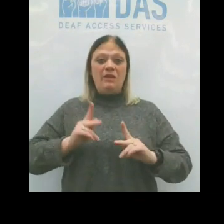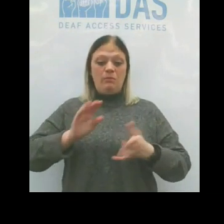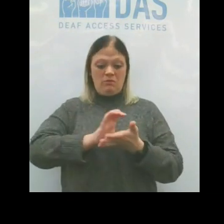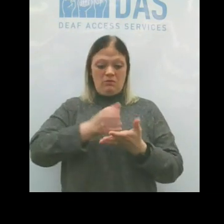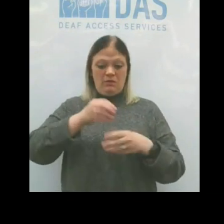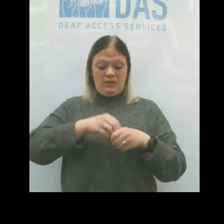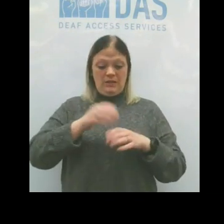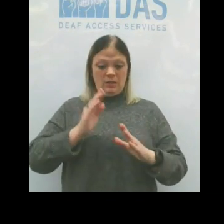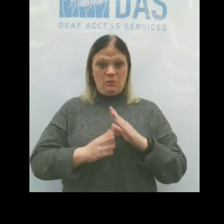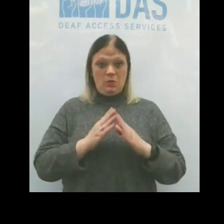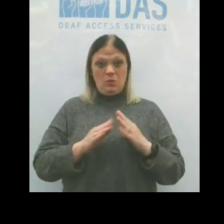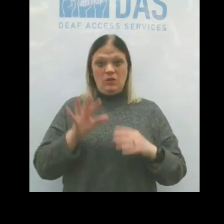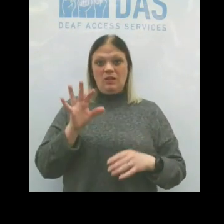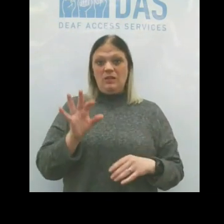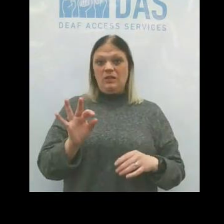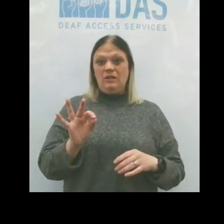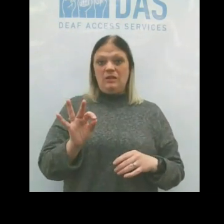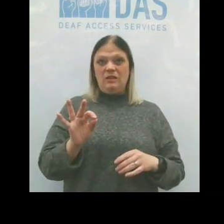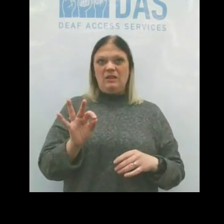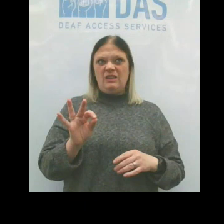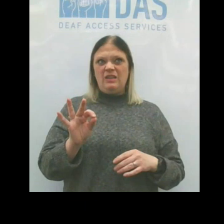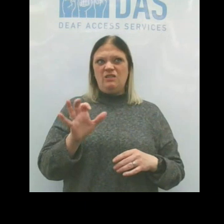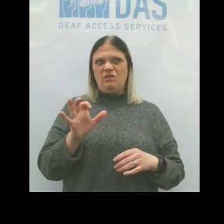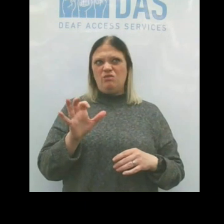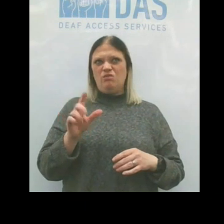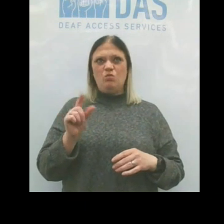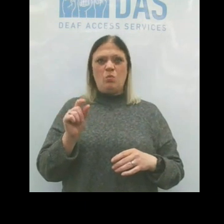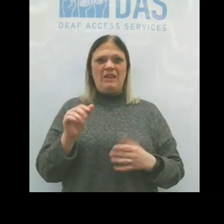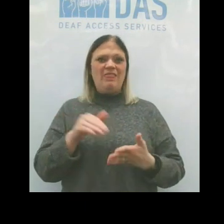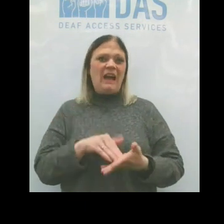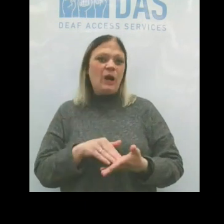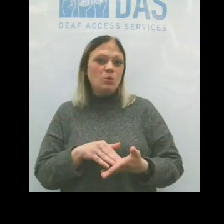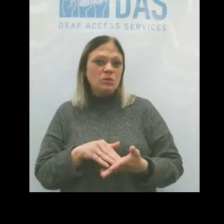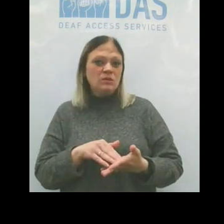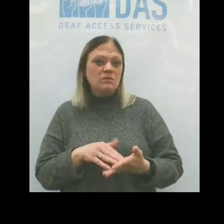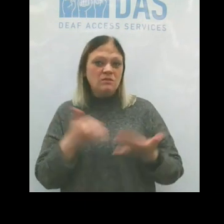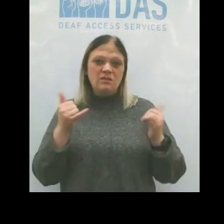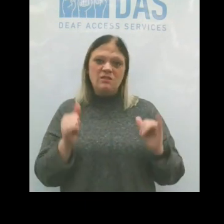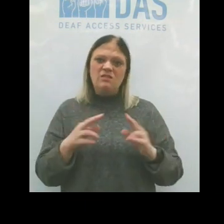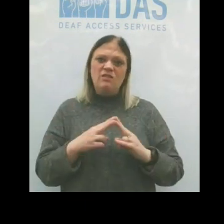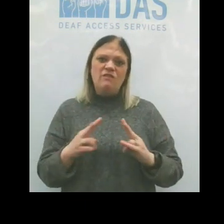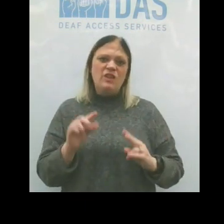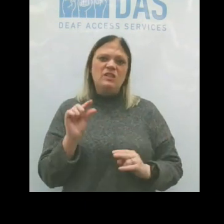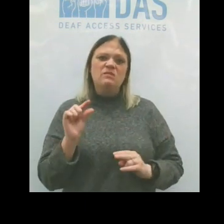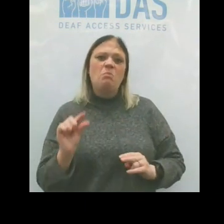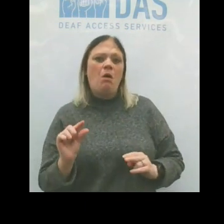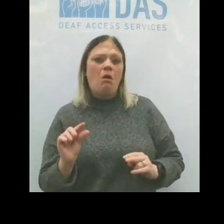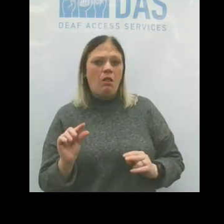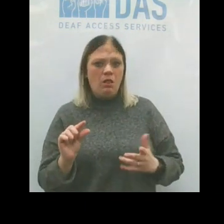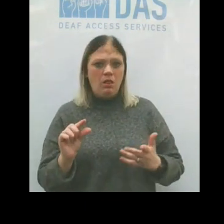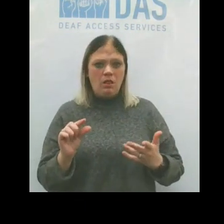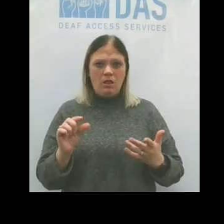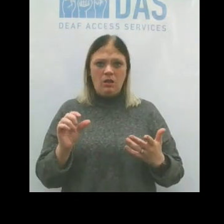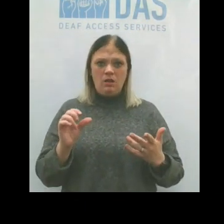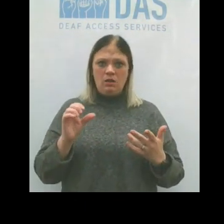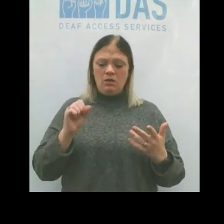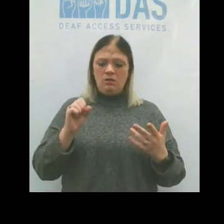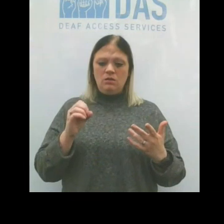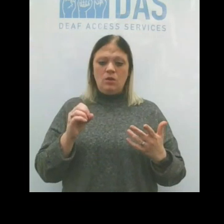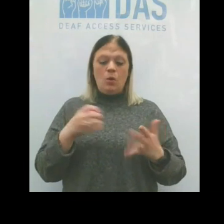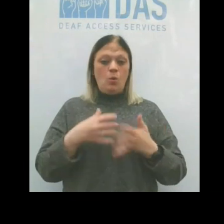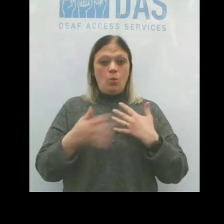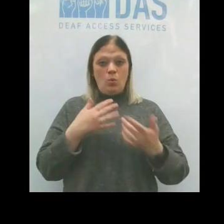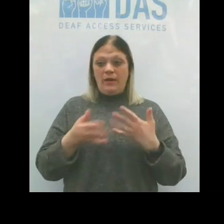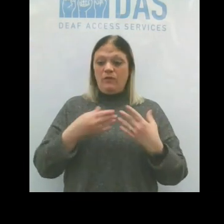community, 900 and almost 920,000, that's still a very small piece of the pie. However, I think what it does tell us